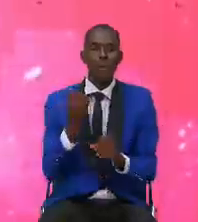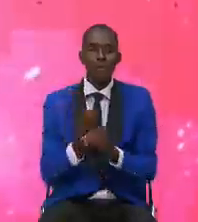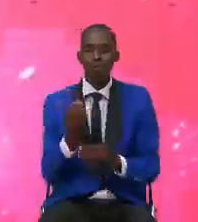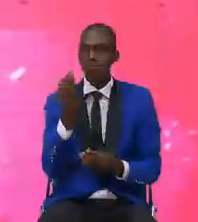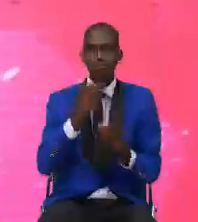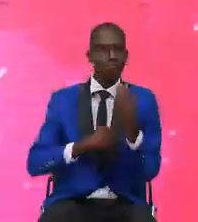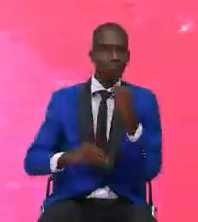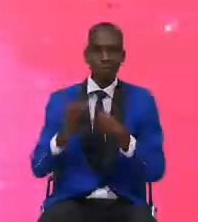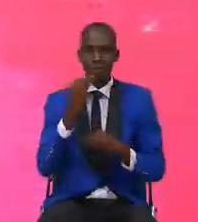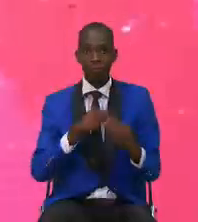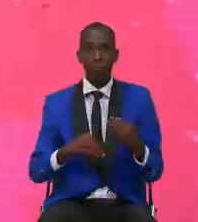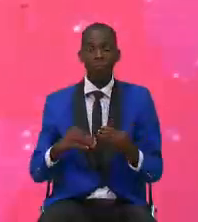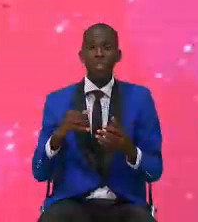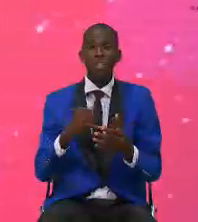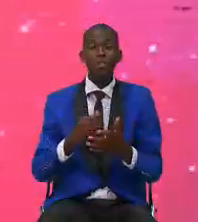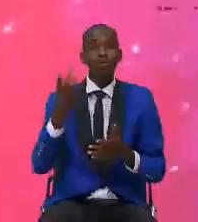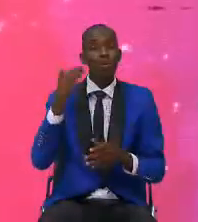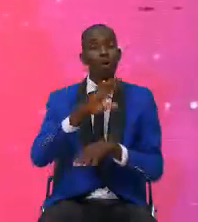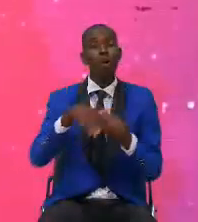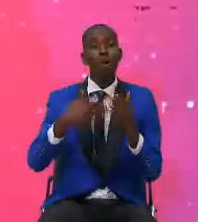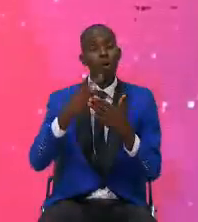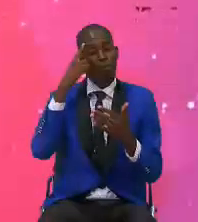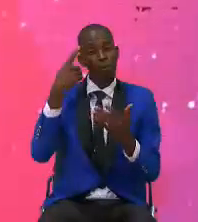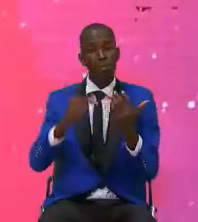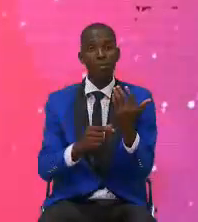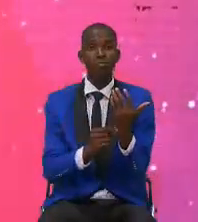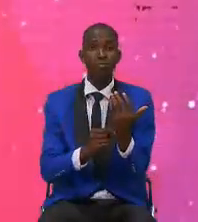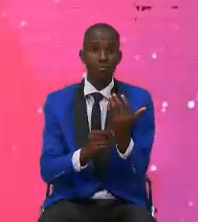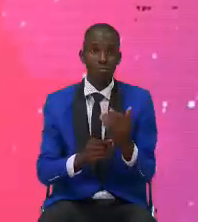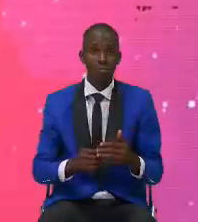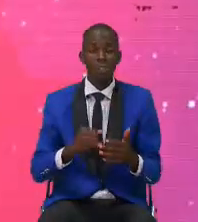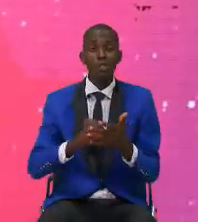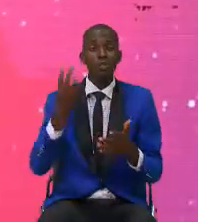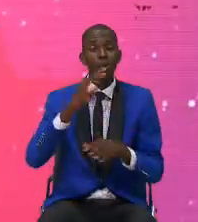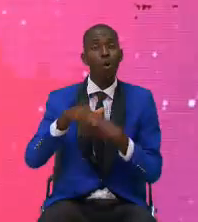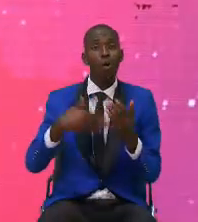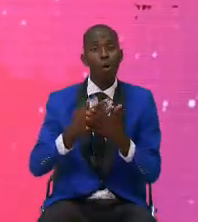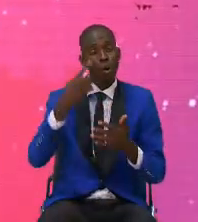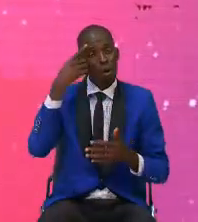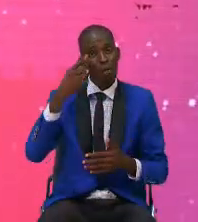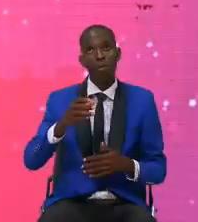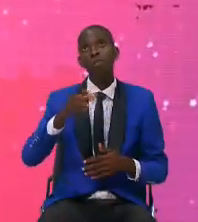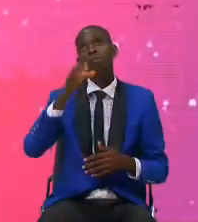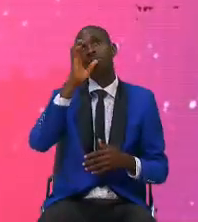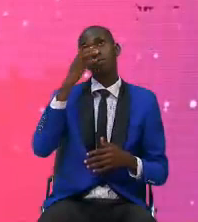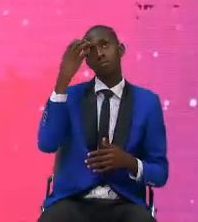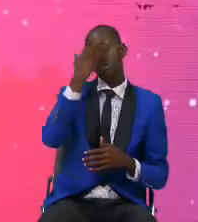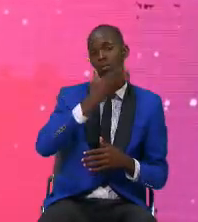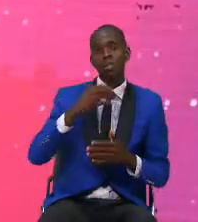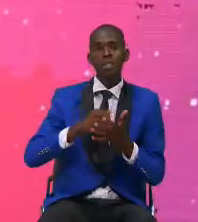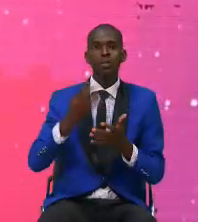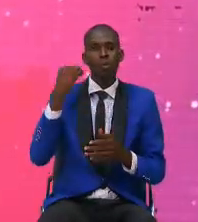was all sensuality. It was all for drunkenness. It was all for evil,